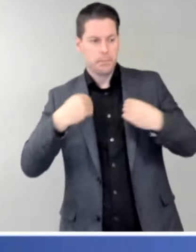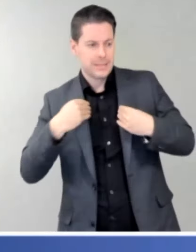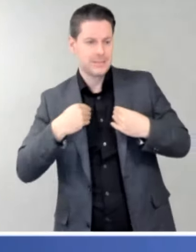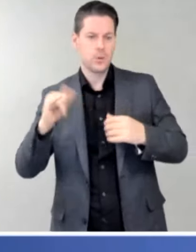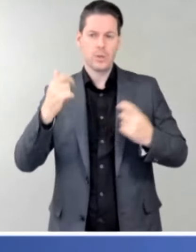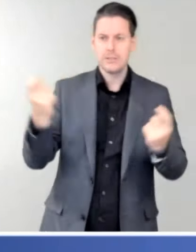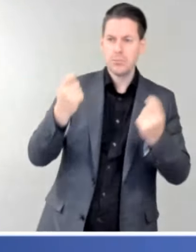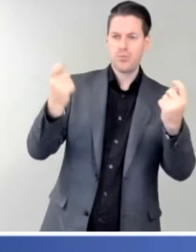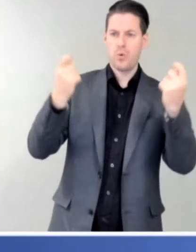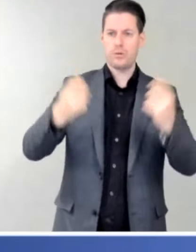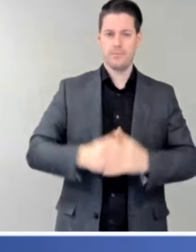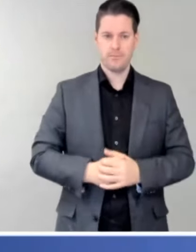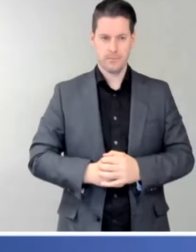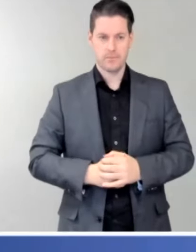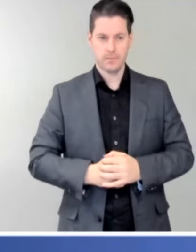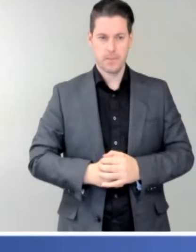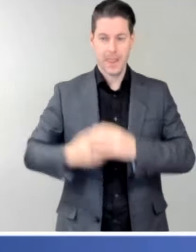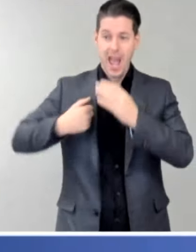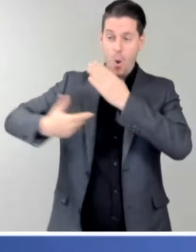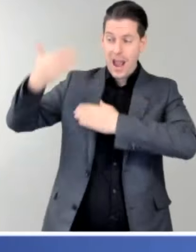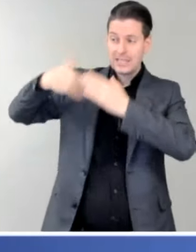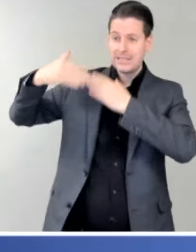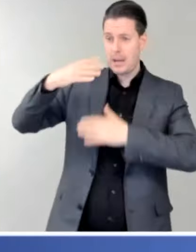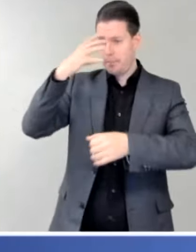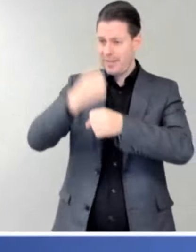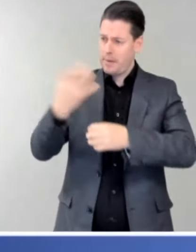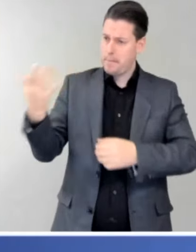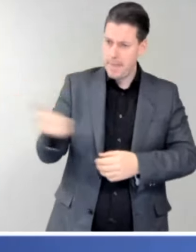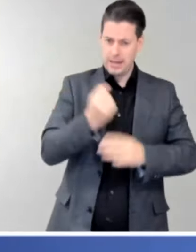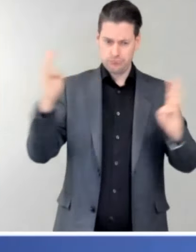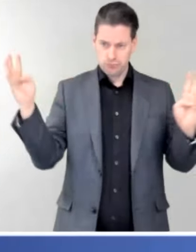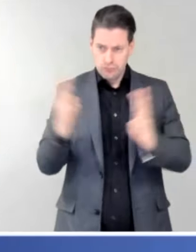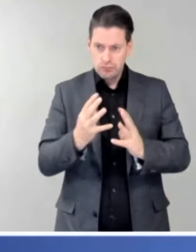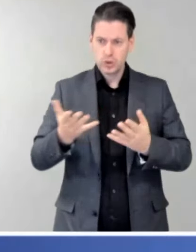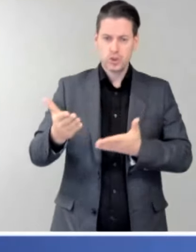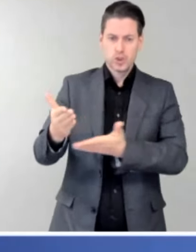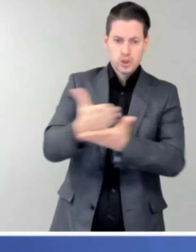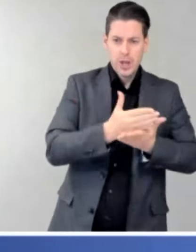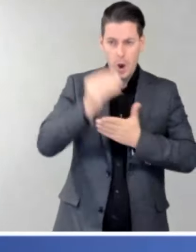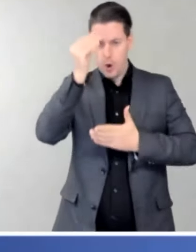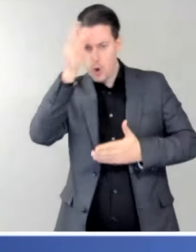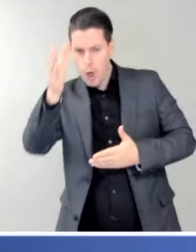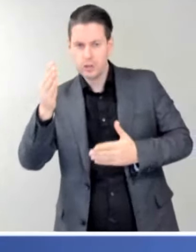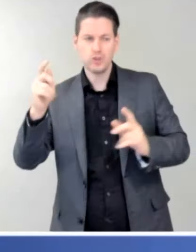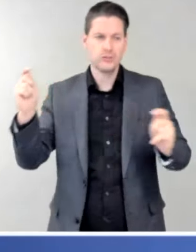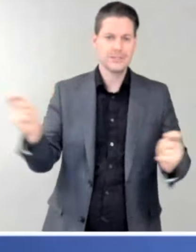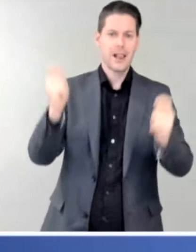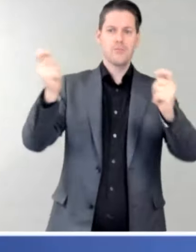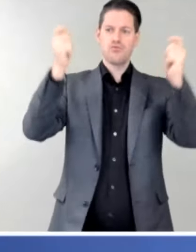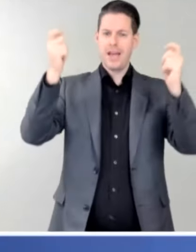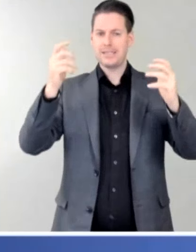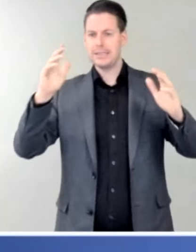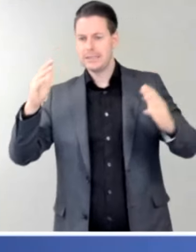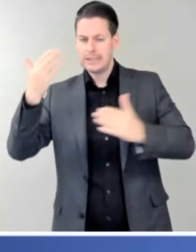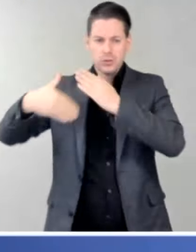believe in the importance of people gathering to build relationships, share knowledge and to celebrate the gift of heritage and history. We believe it's important for all to recognise